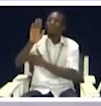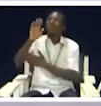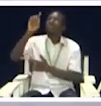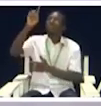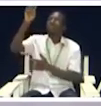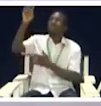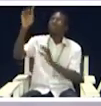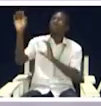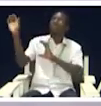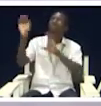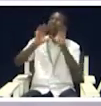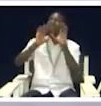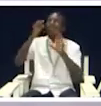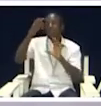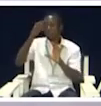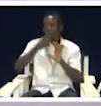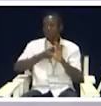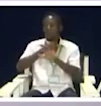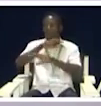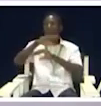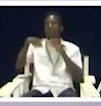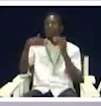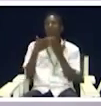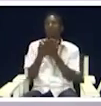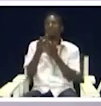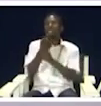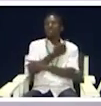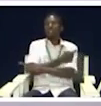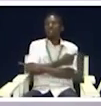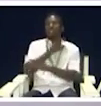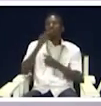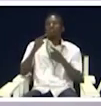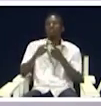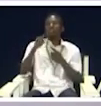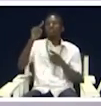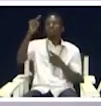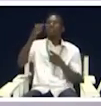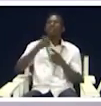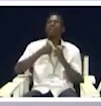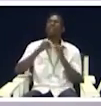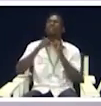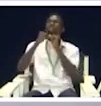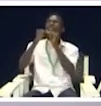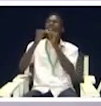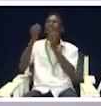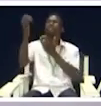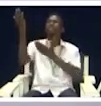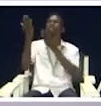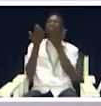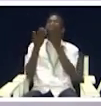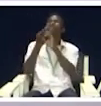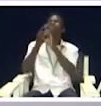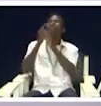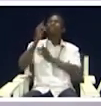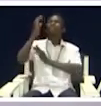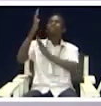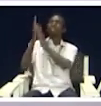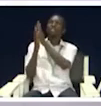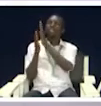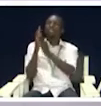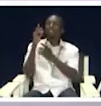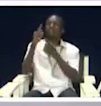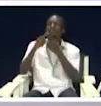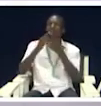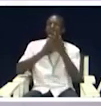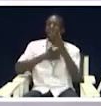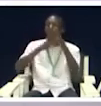my life. All the days of my life. Until you, oh God, I'll continue to serve you from generation to generation unto my